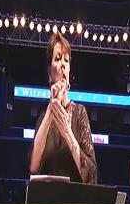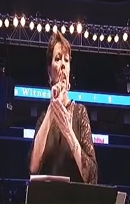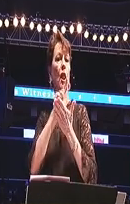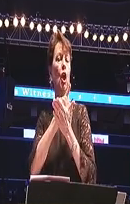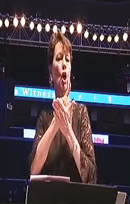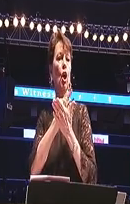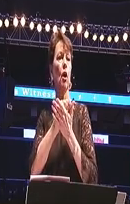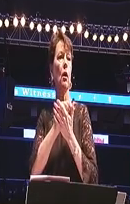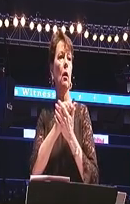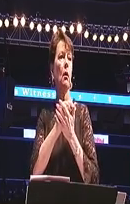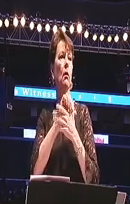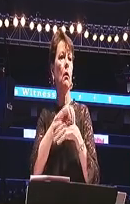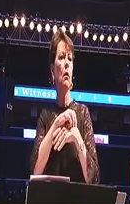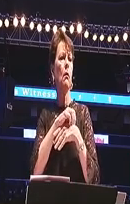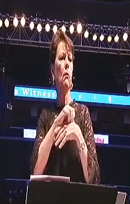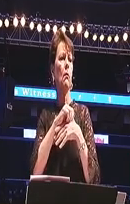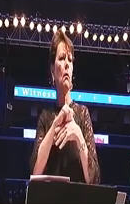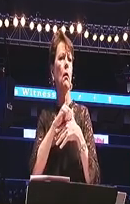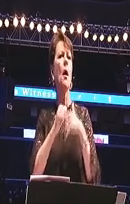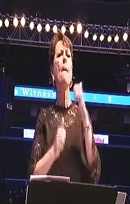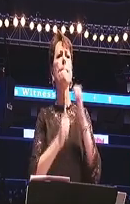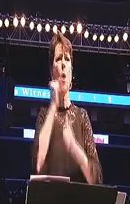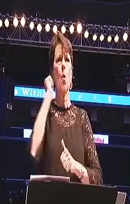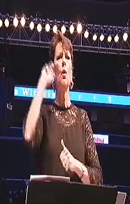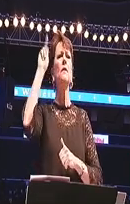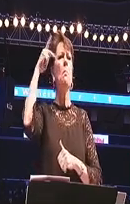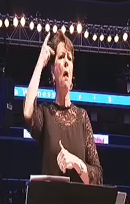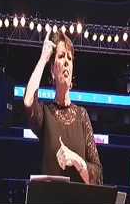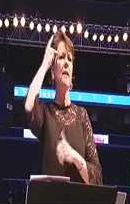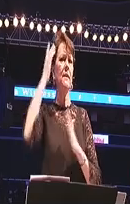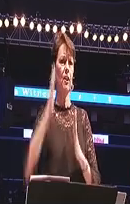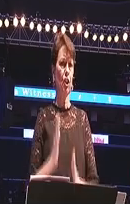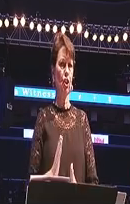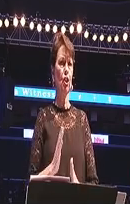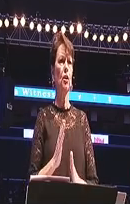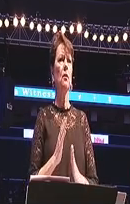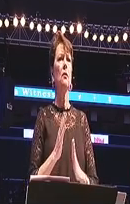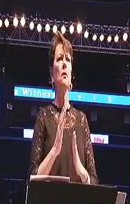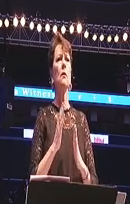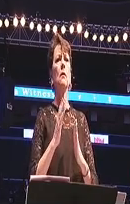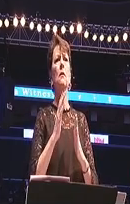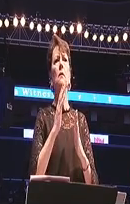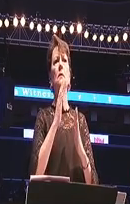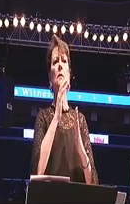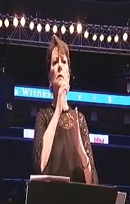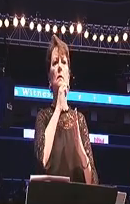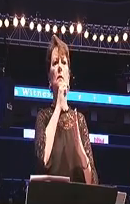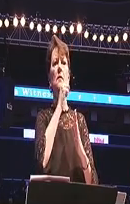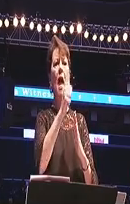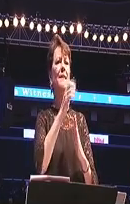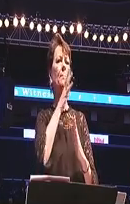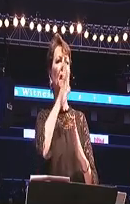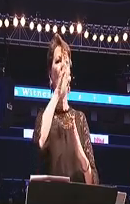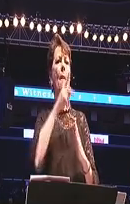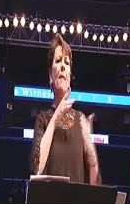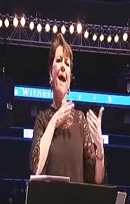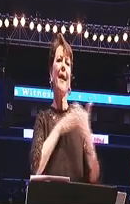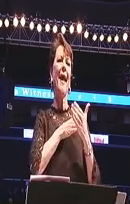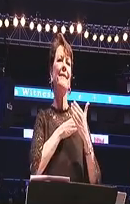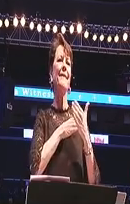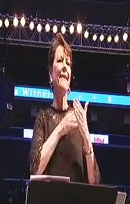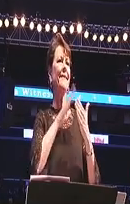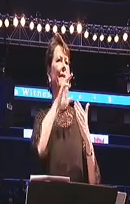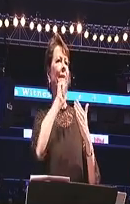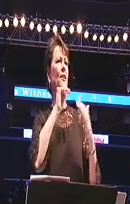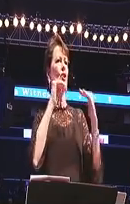realized that most of the powerful politicians around the world are not speaking up against this injustice. Instead, many of them support it.